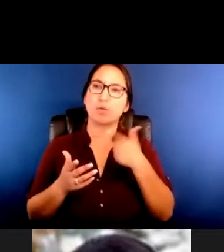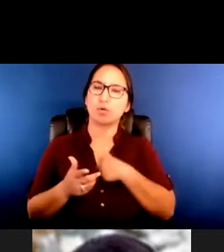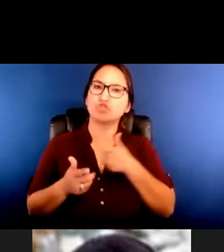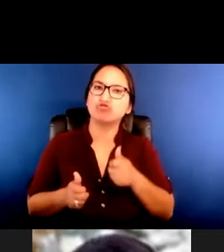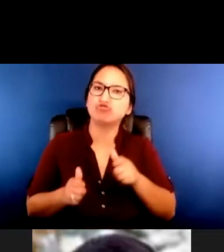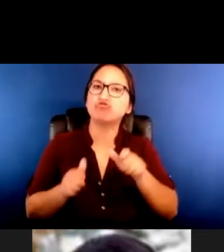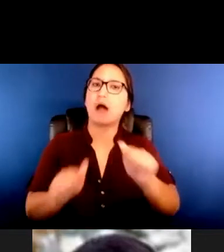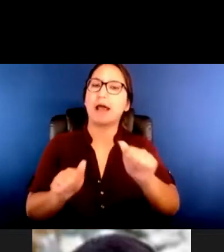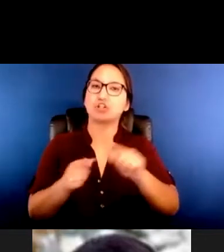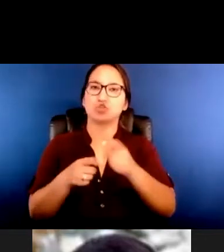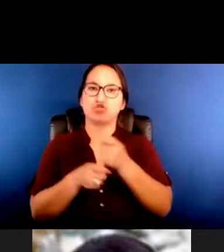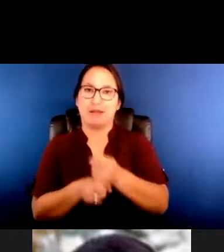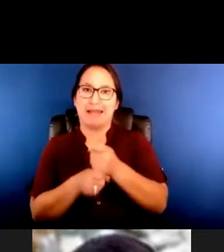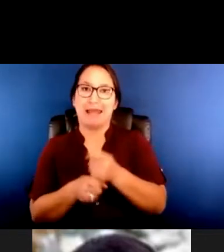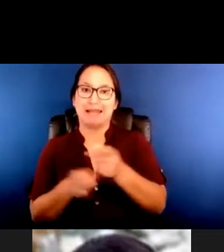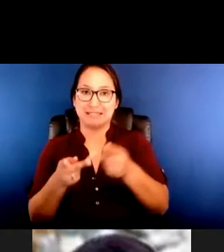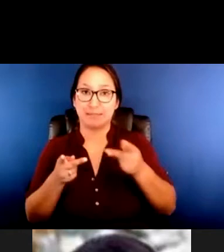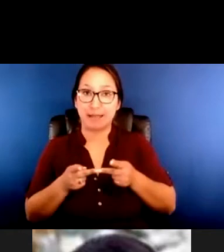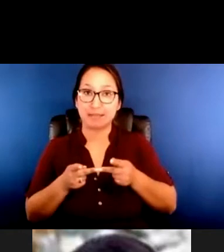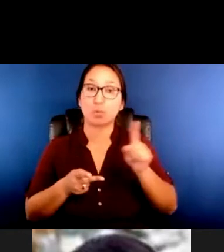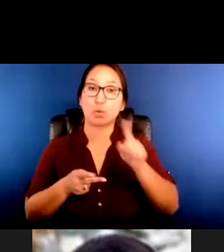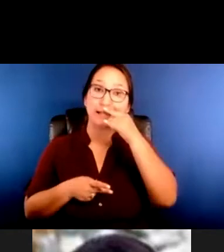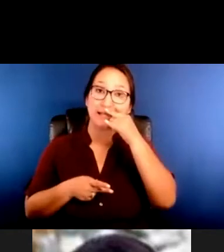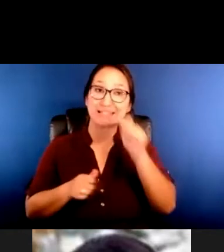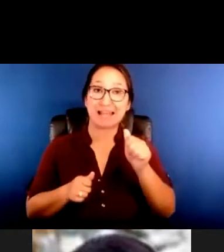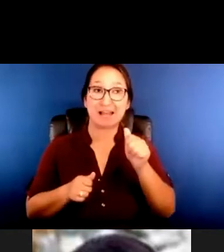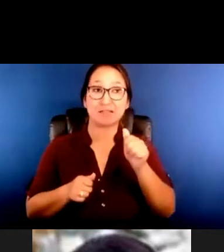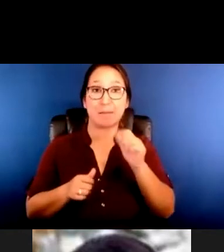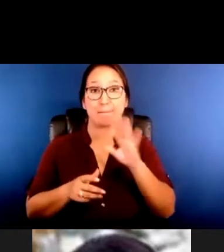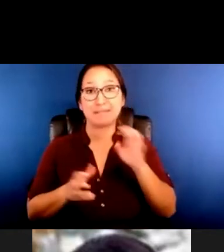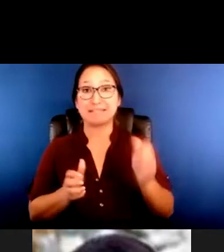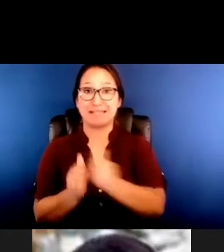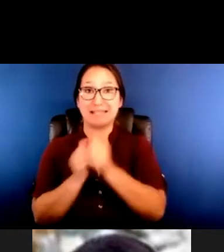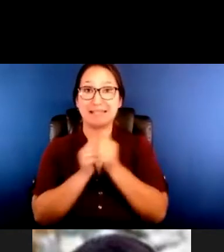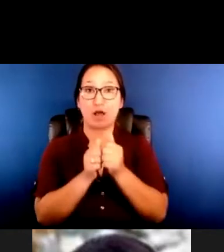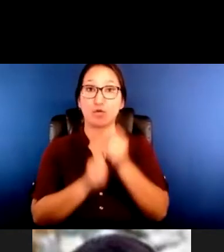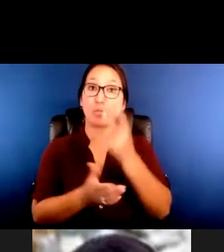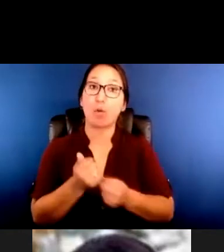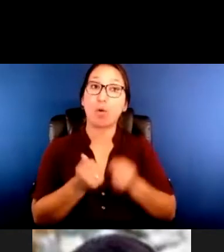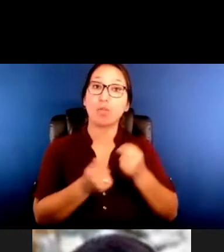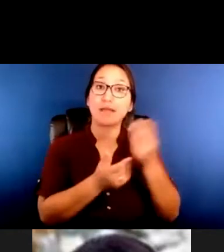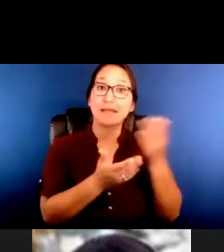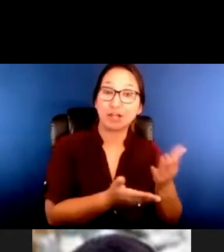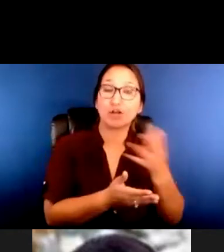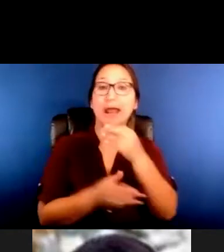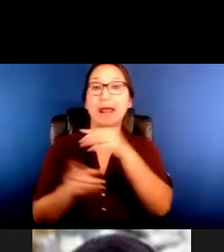can be together both in and out and have some fun. I mean, learning's supposed to be joyous, number one,